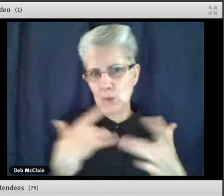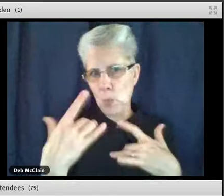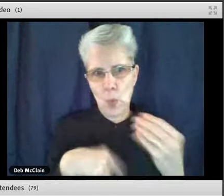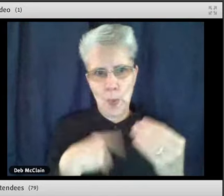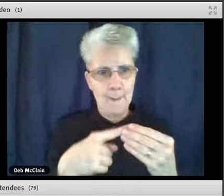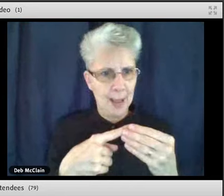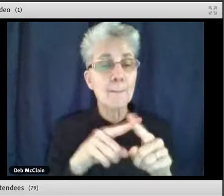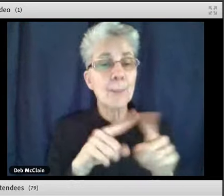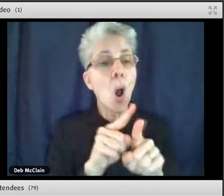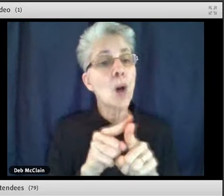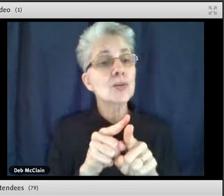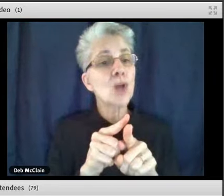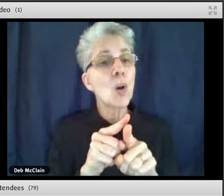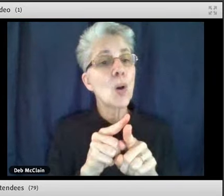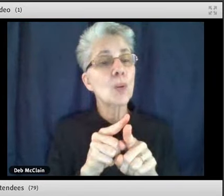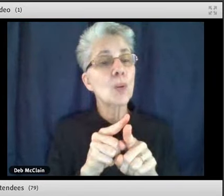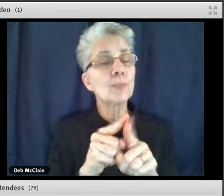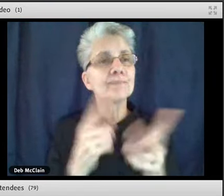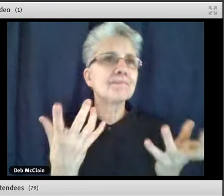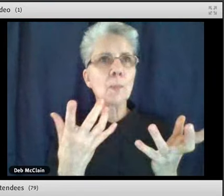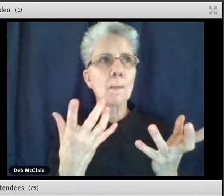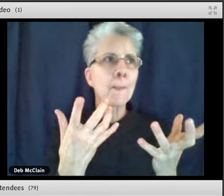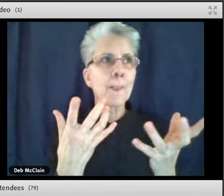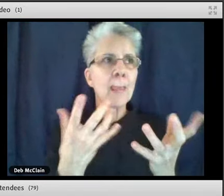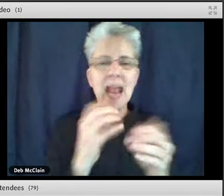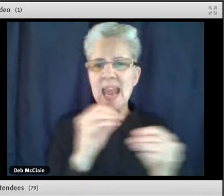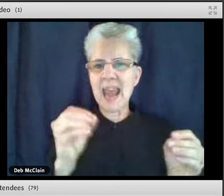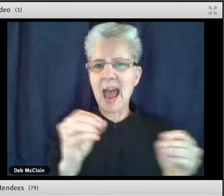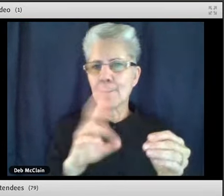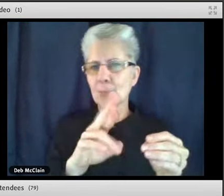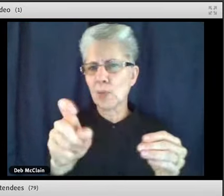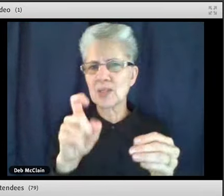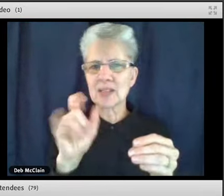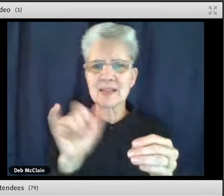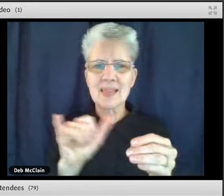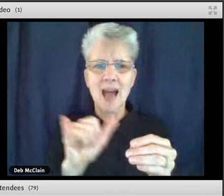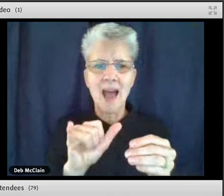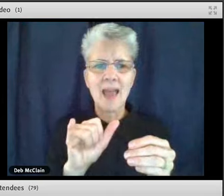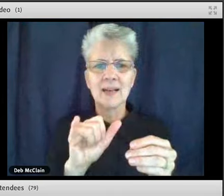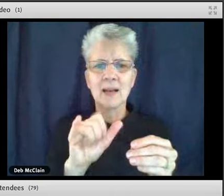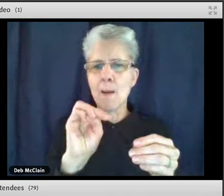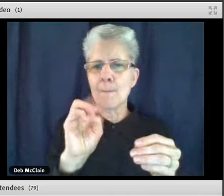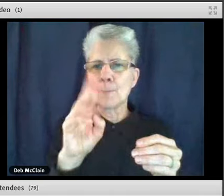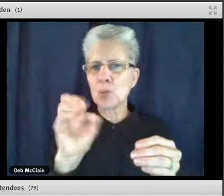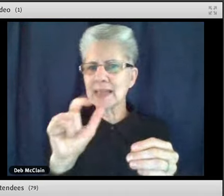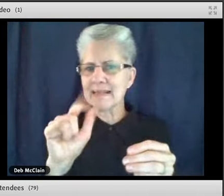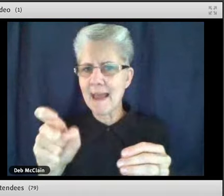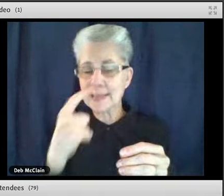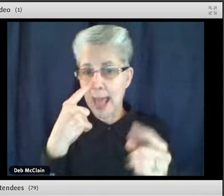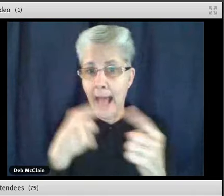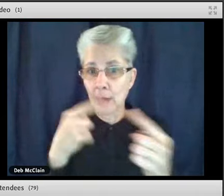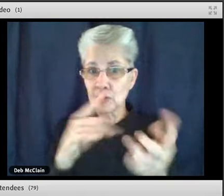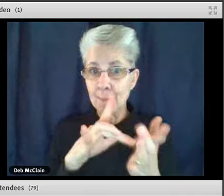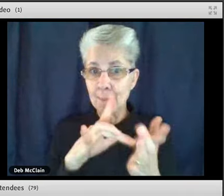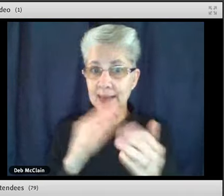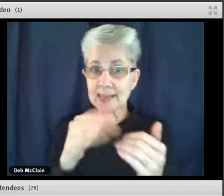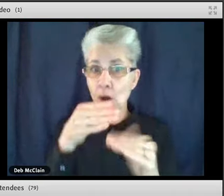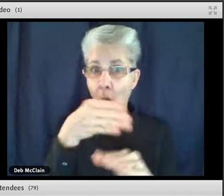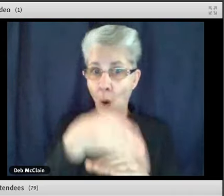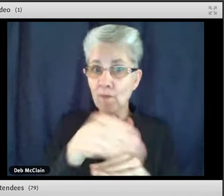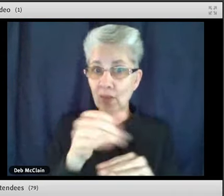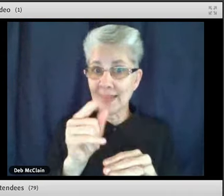non prescriptions, things like, Mucinex or your allergy medicine that's over the counter. Make sure you have those. They